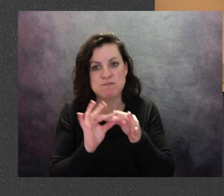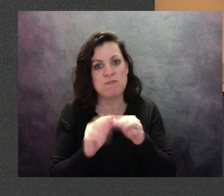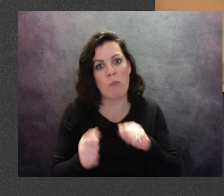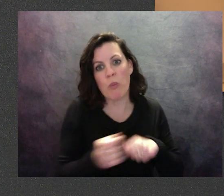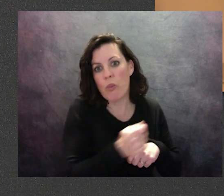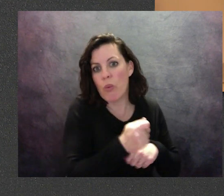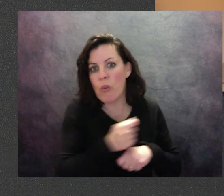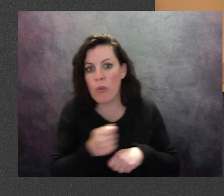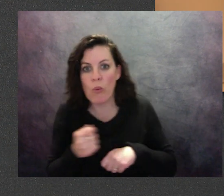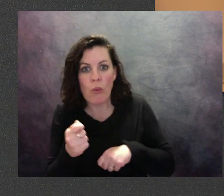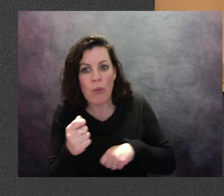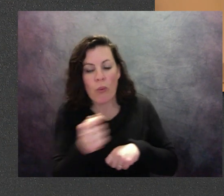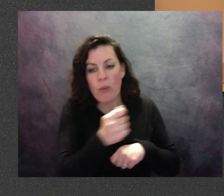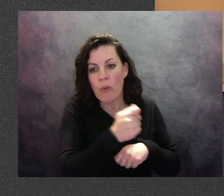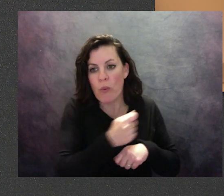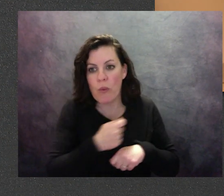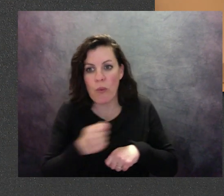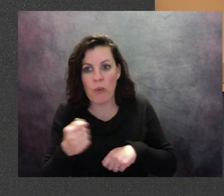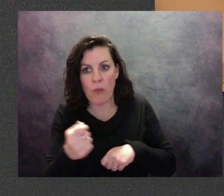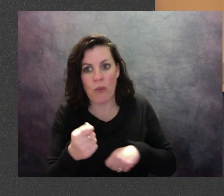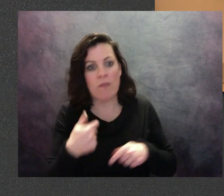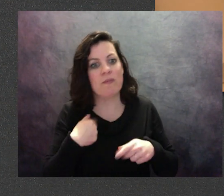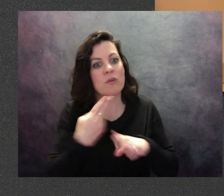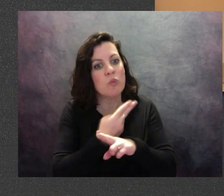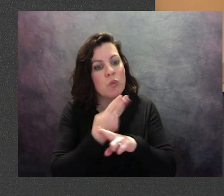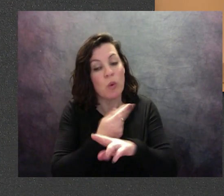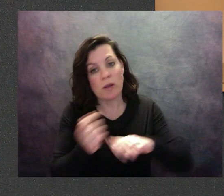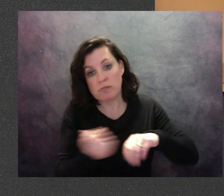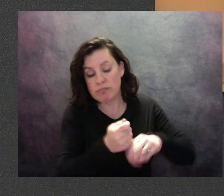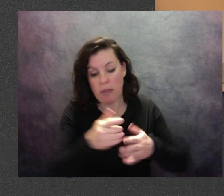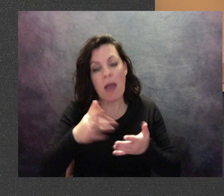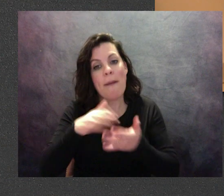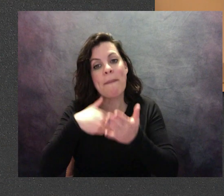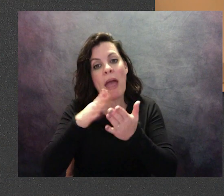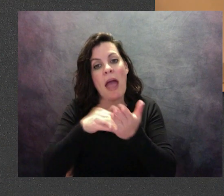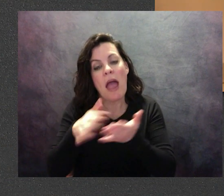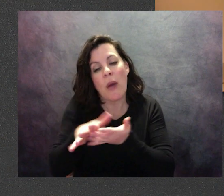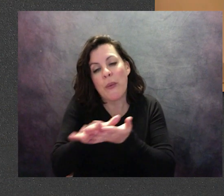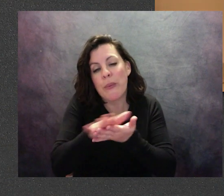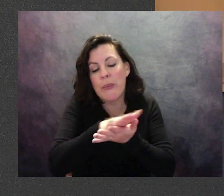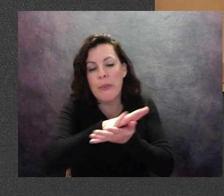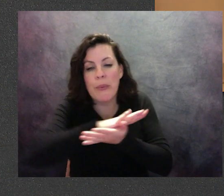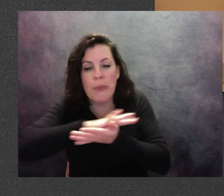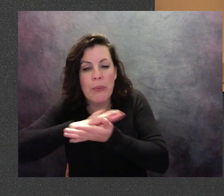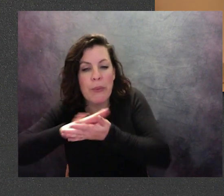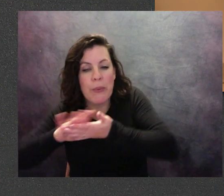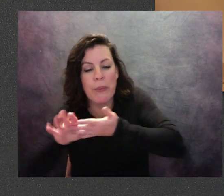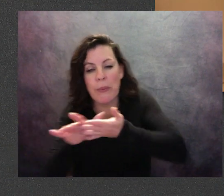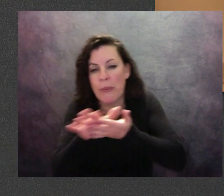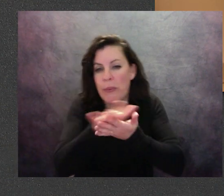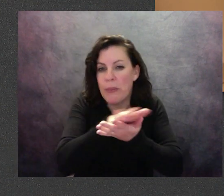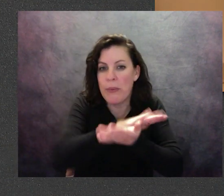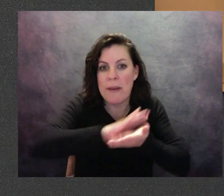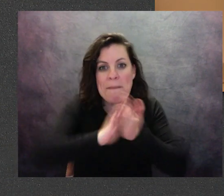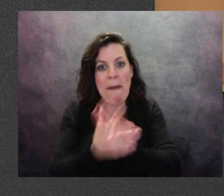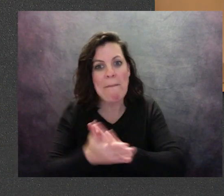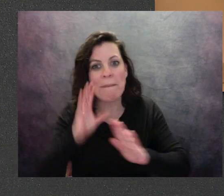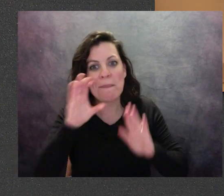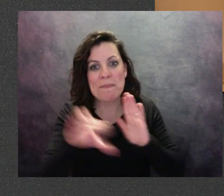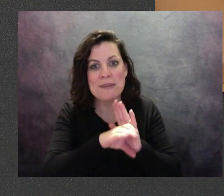my container to make a picture. Isn't that the coolest thing you've ever